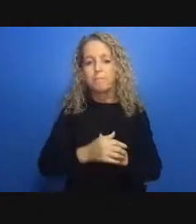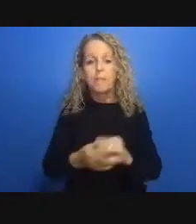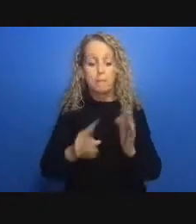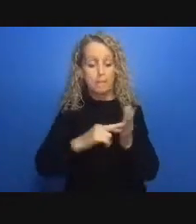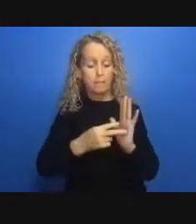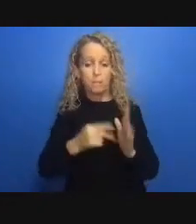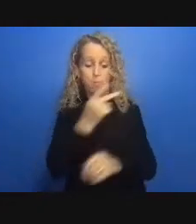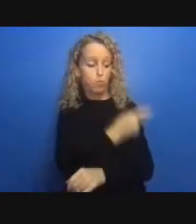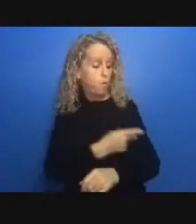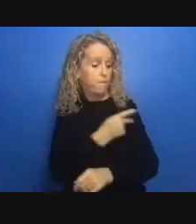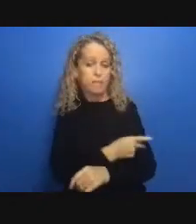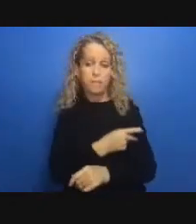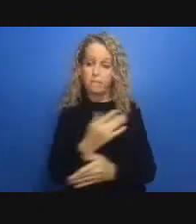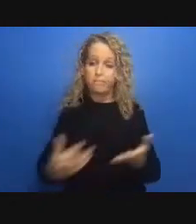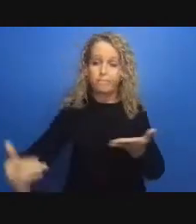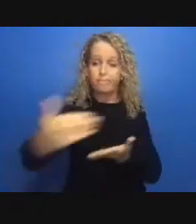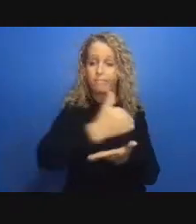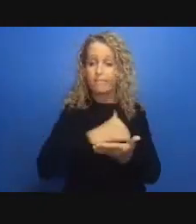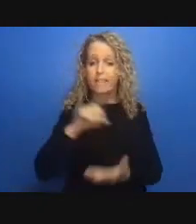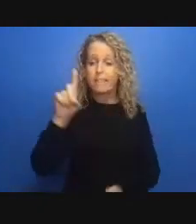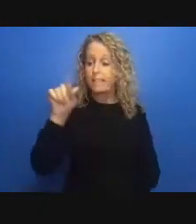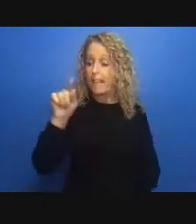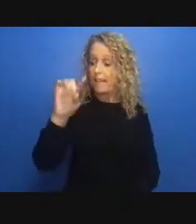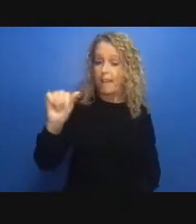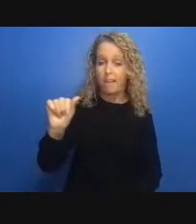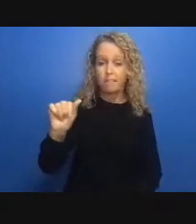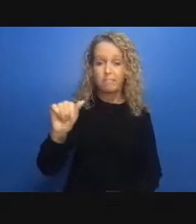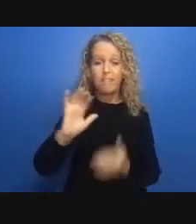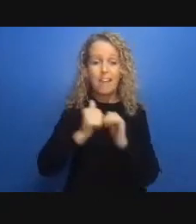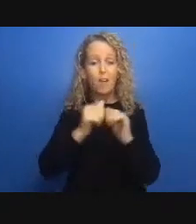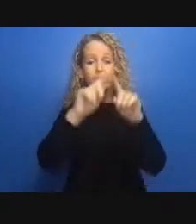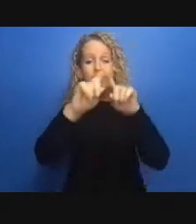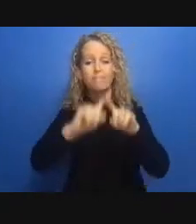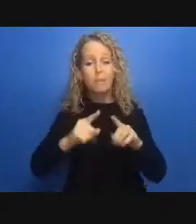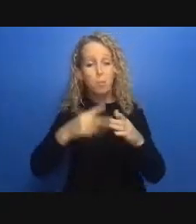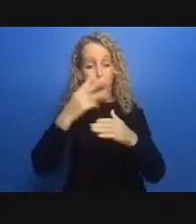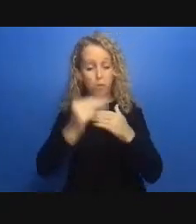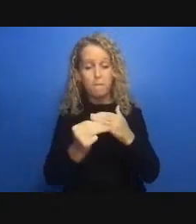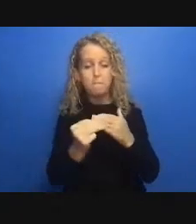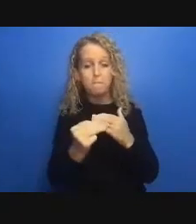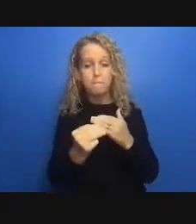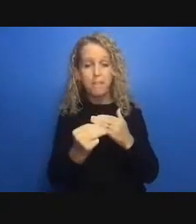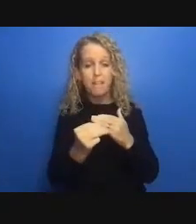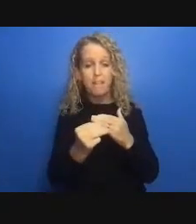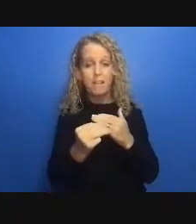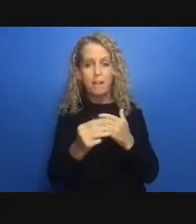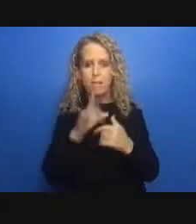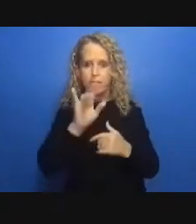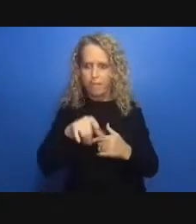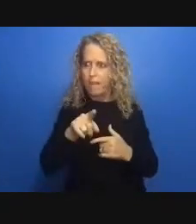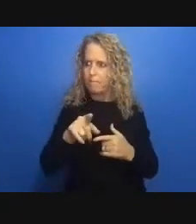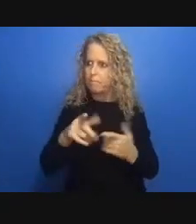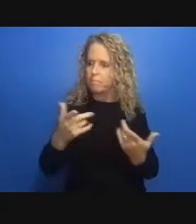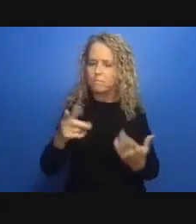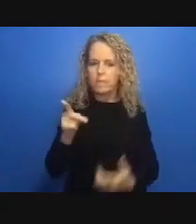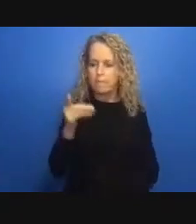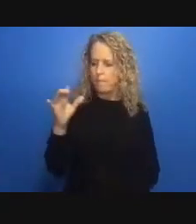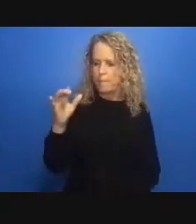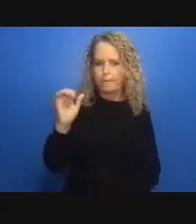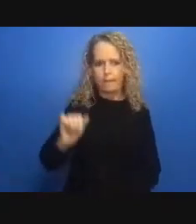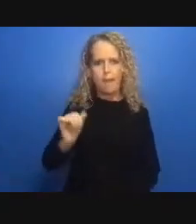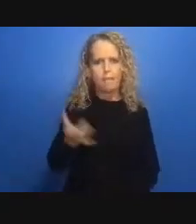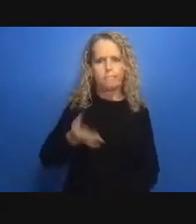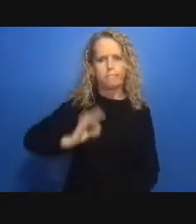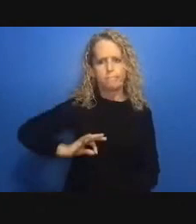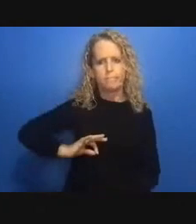and manages through its many programs, and that data is a public asset. And we need to